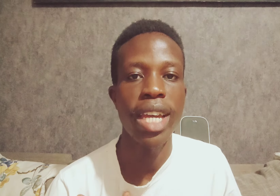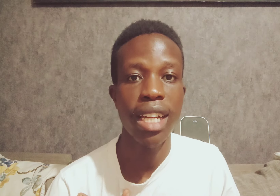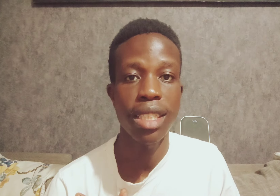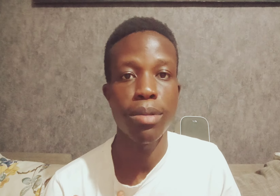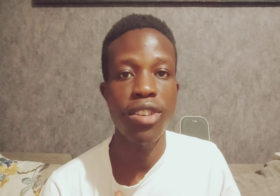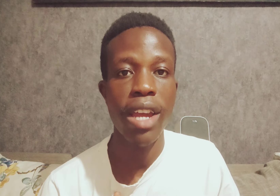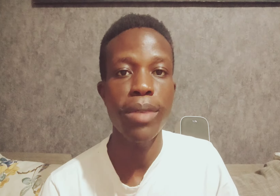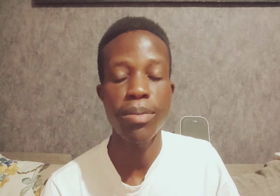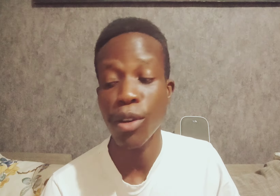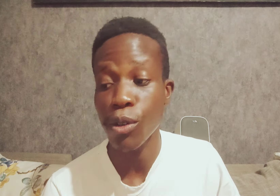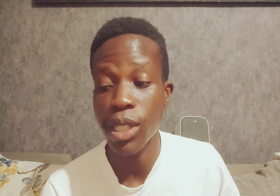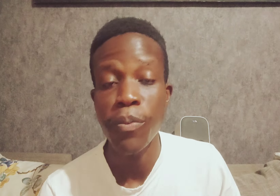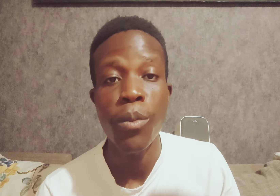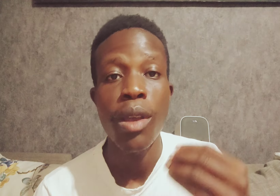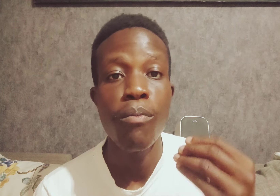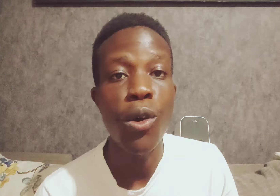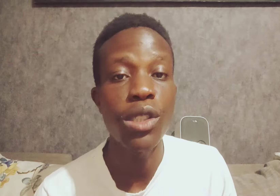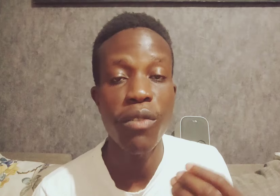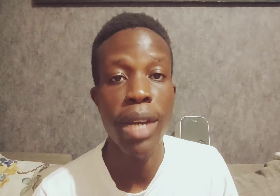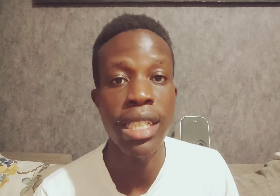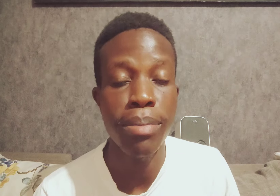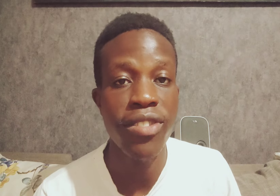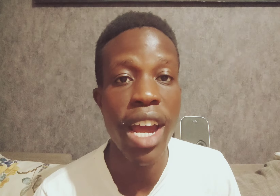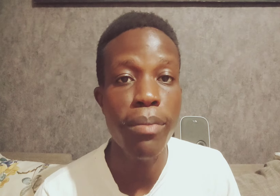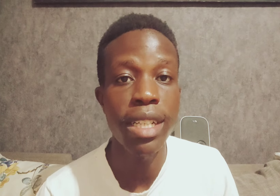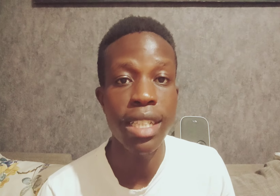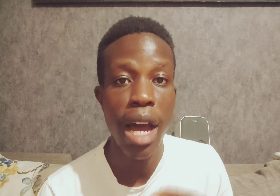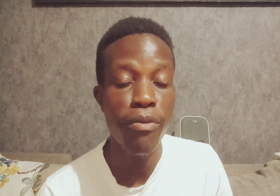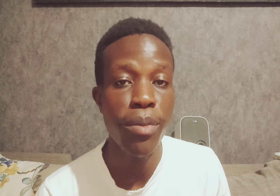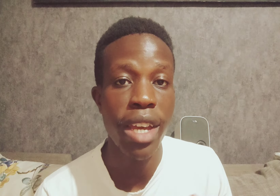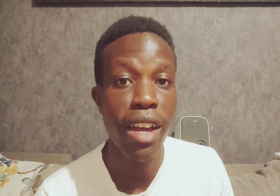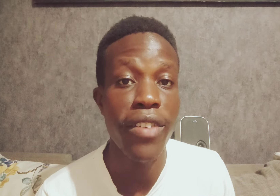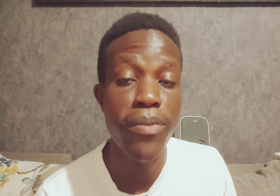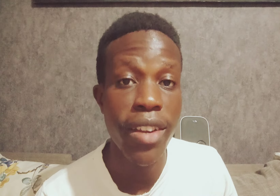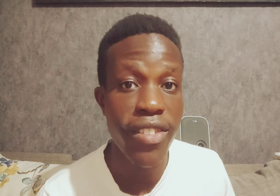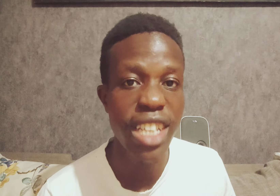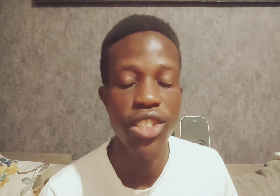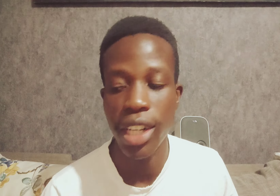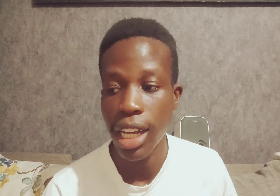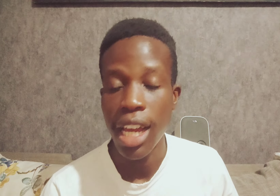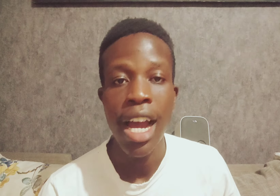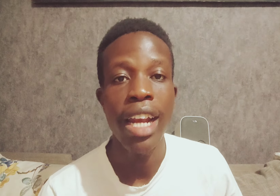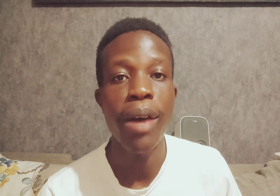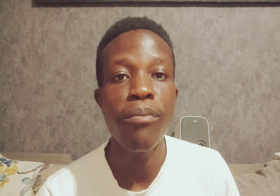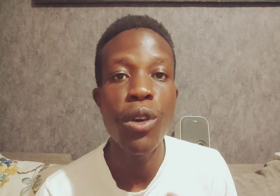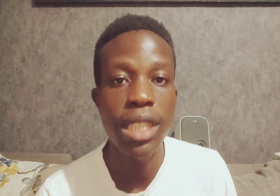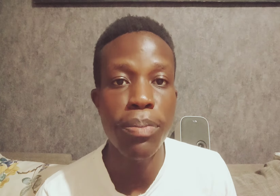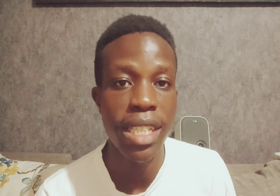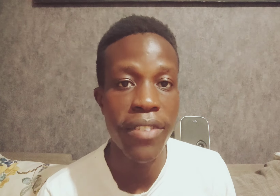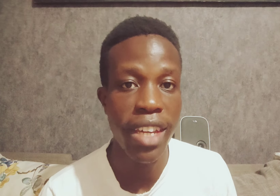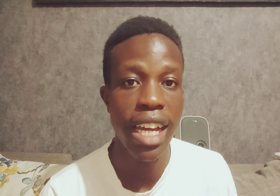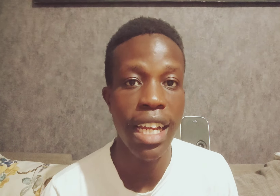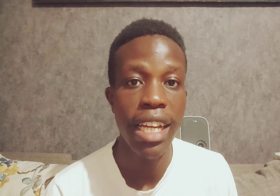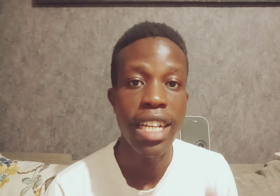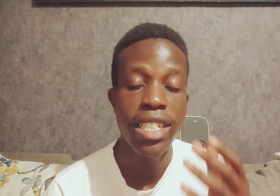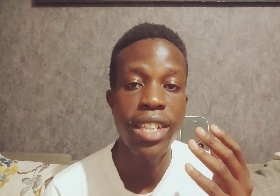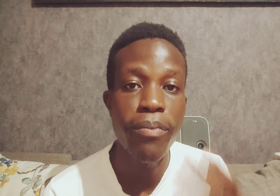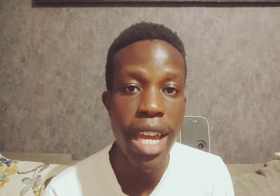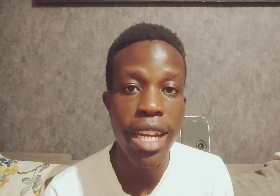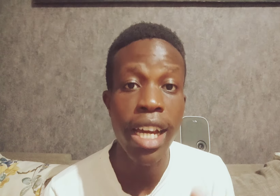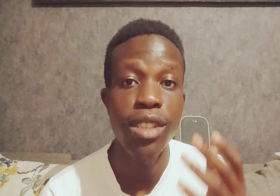my Jamaican subscribers, because most of my subscribers come from the Caribbean region, and I'm most